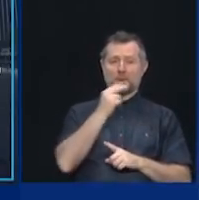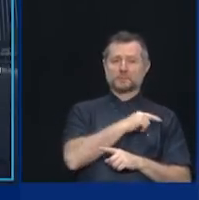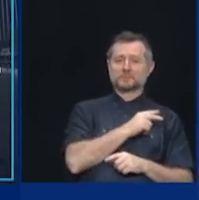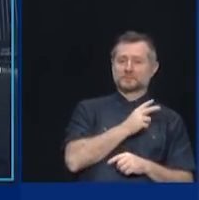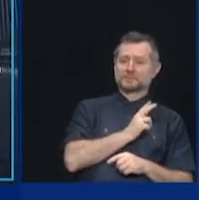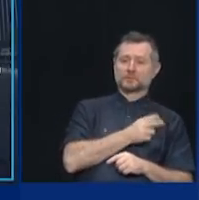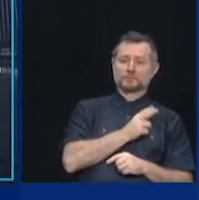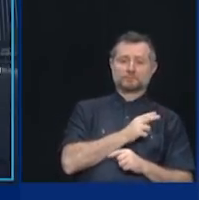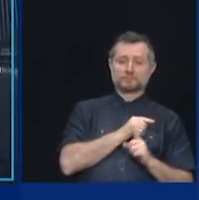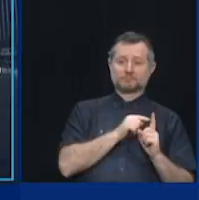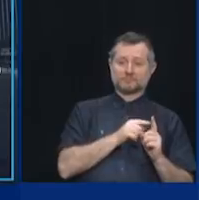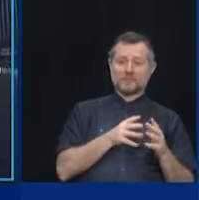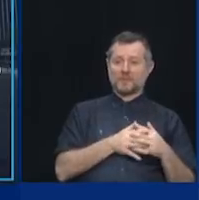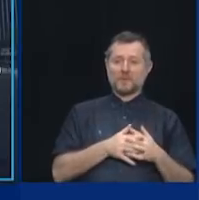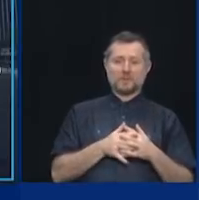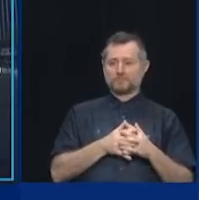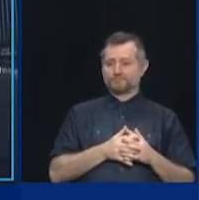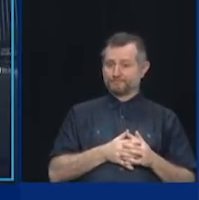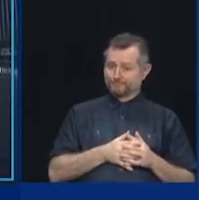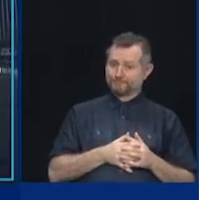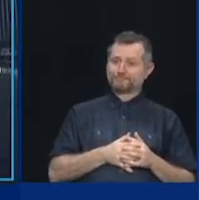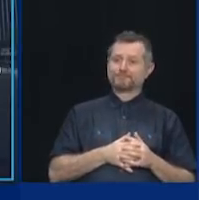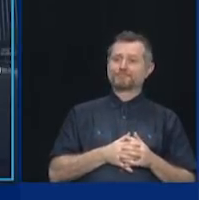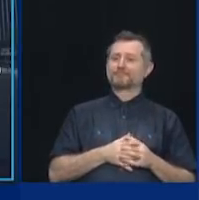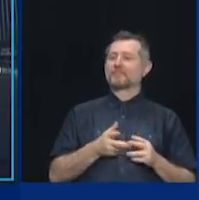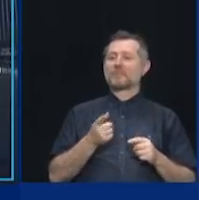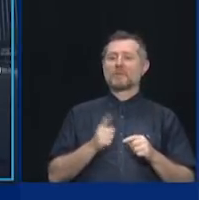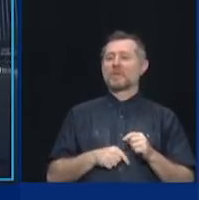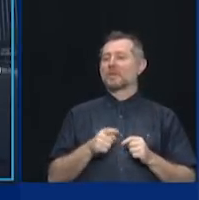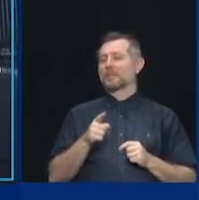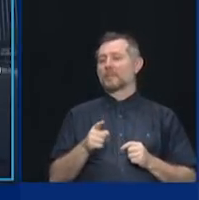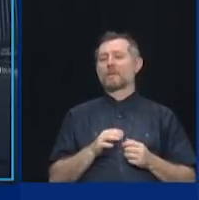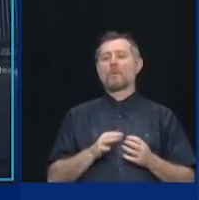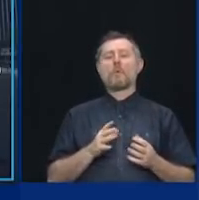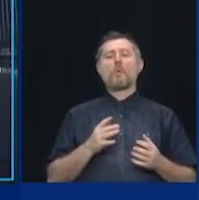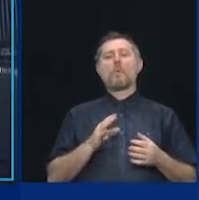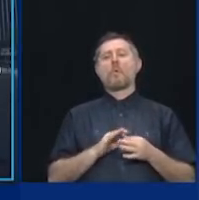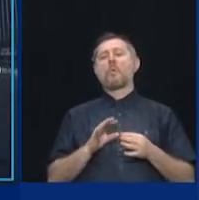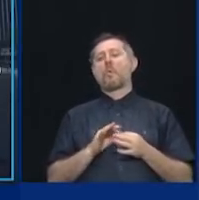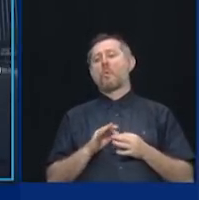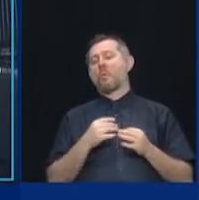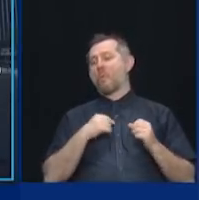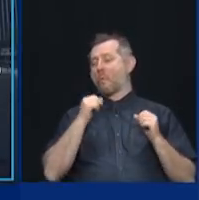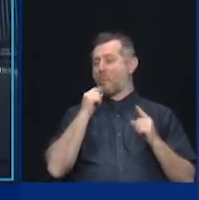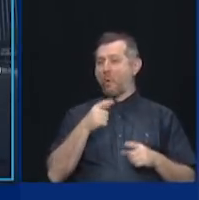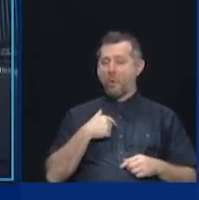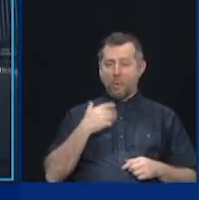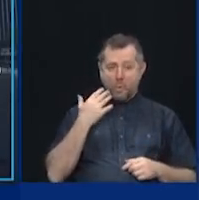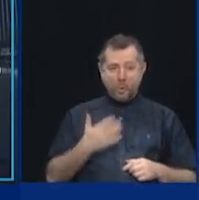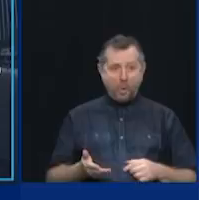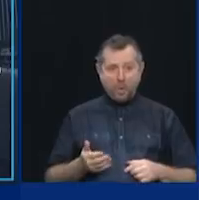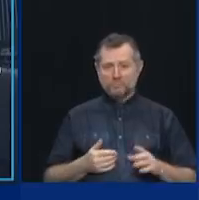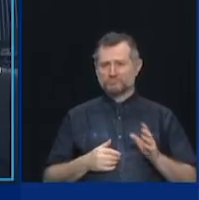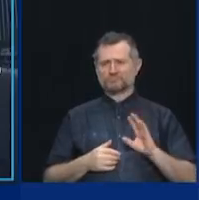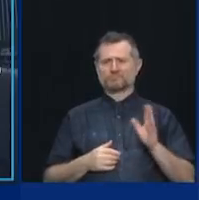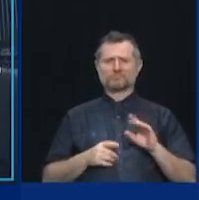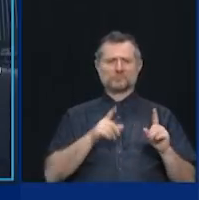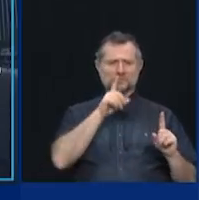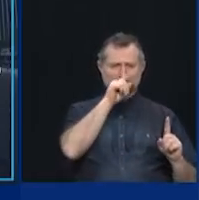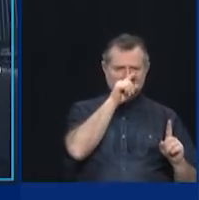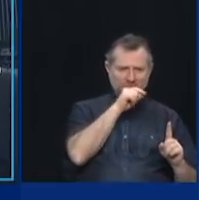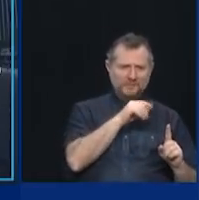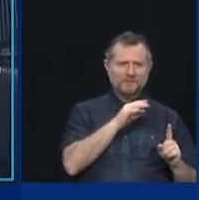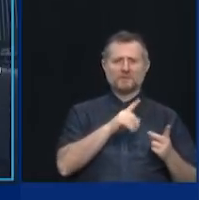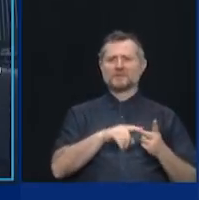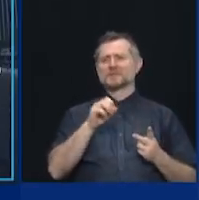country cannot say, what a surprise. You had the avian flu, you had SARS, you had swine flu,